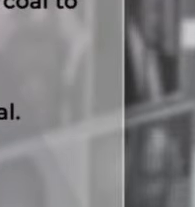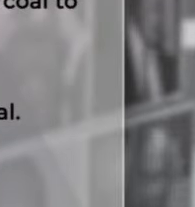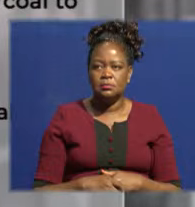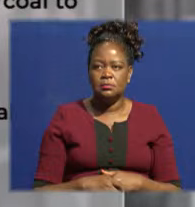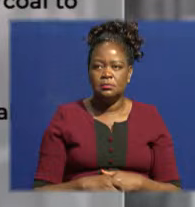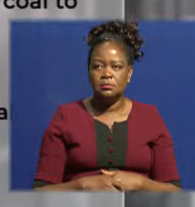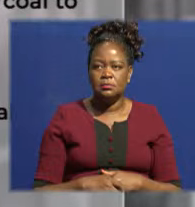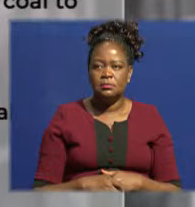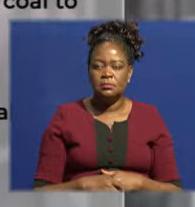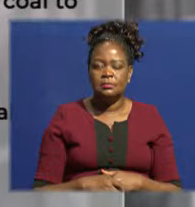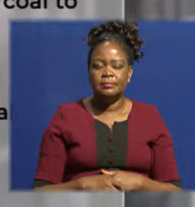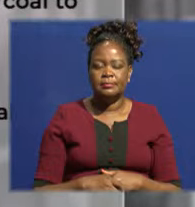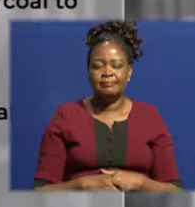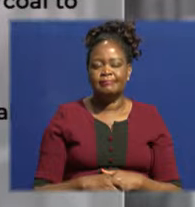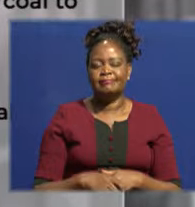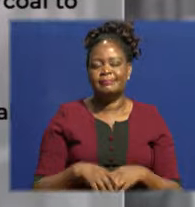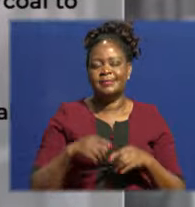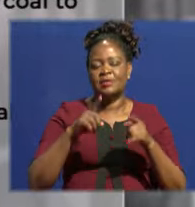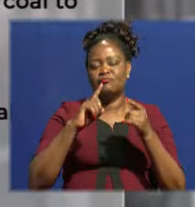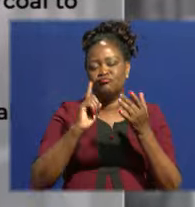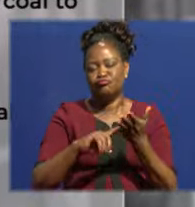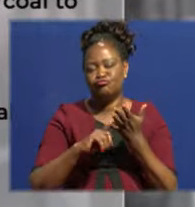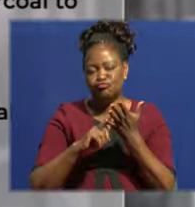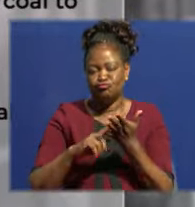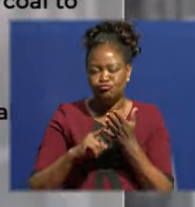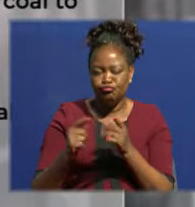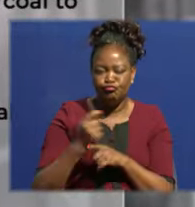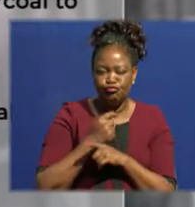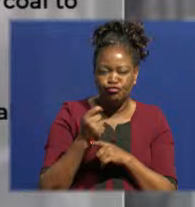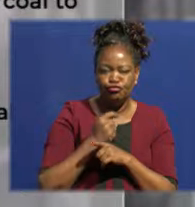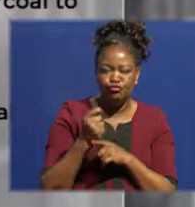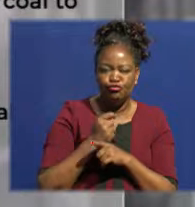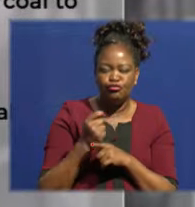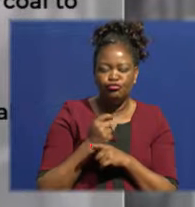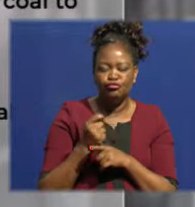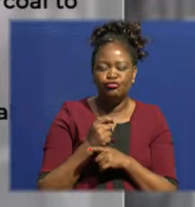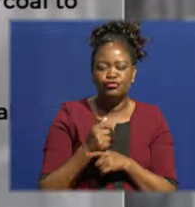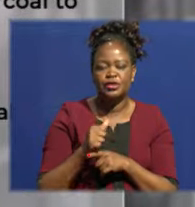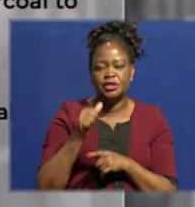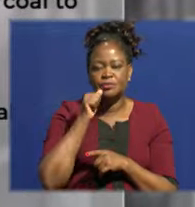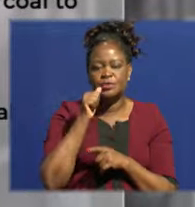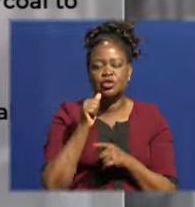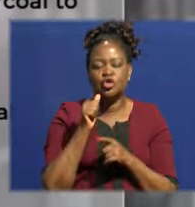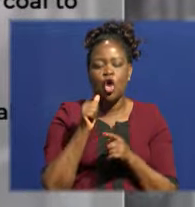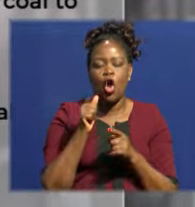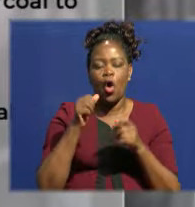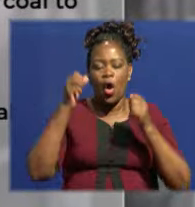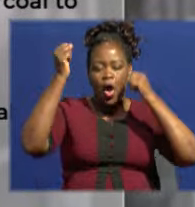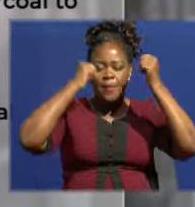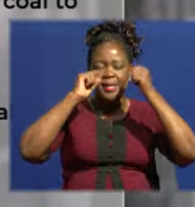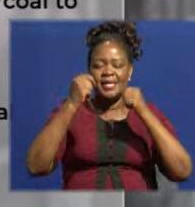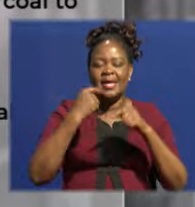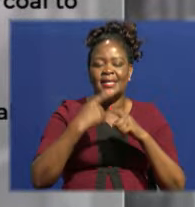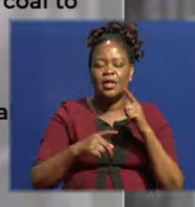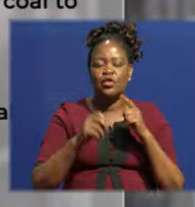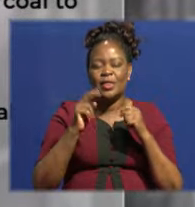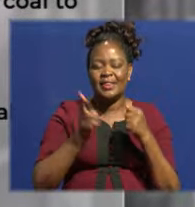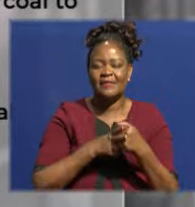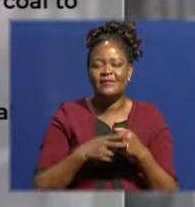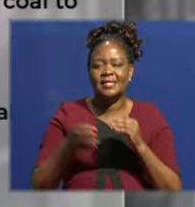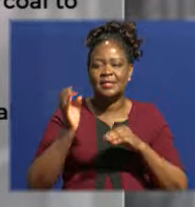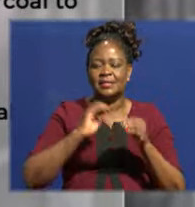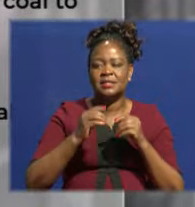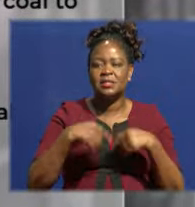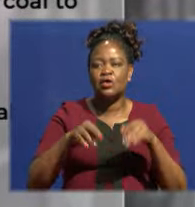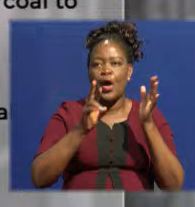During his tenure, Karume renegotiated the training of British troops in Kenya. At the 2007 elections,